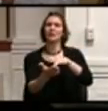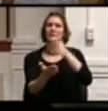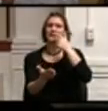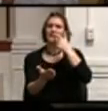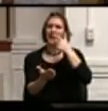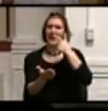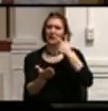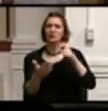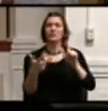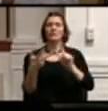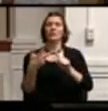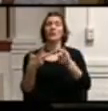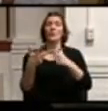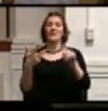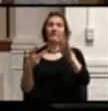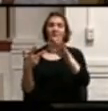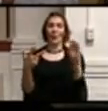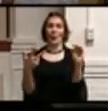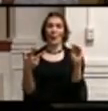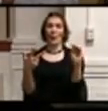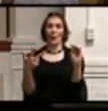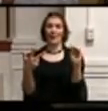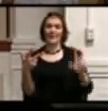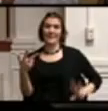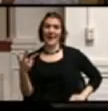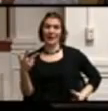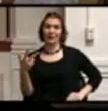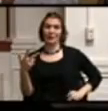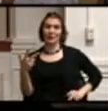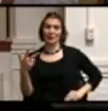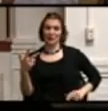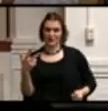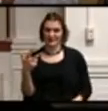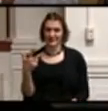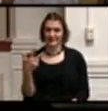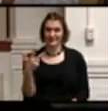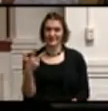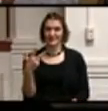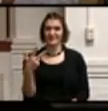to replace 40 of our voice pagers.